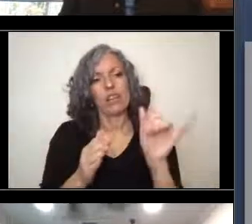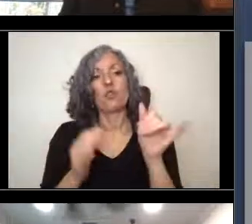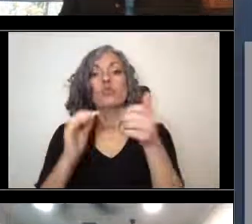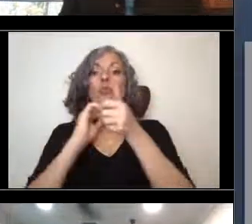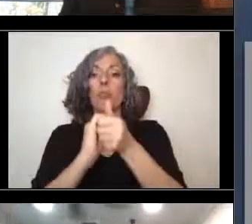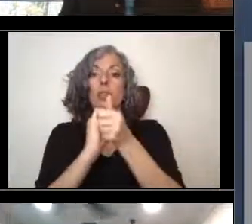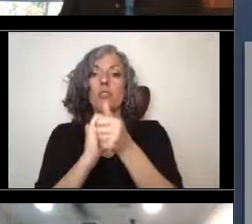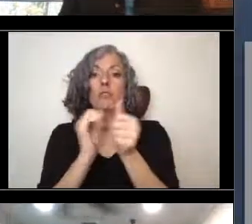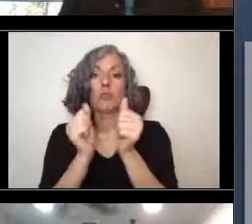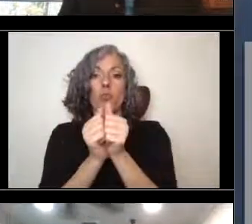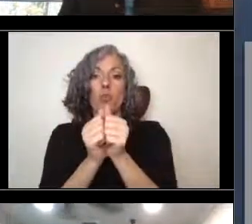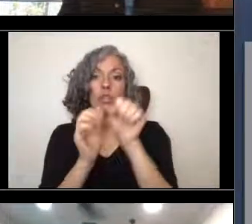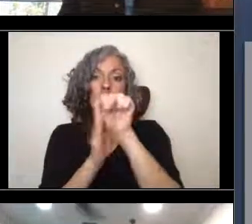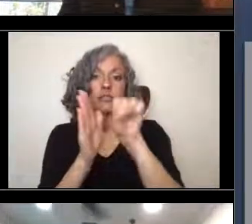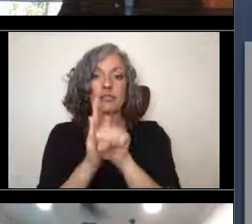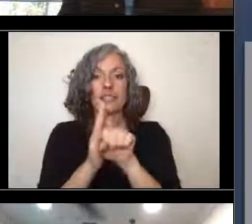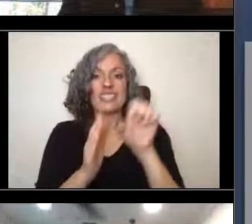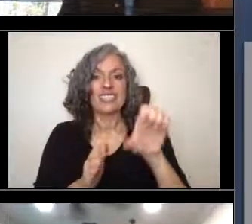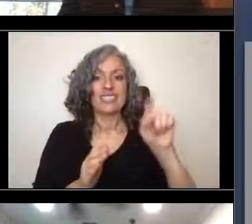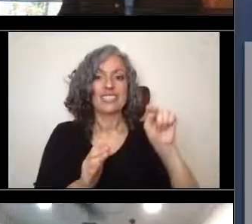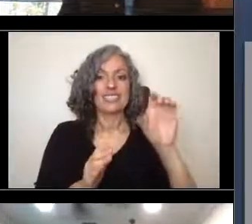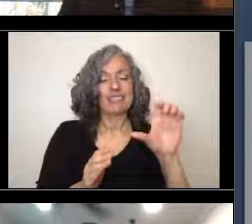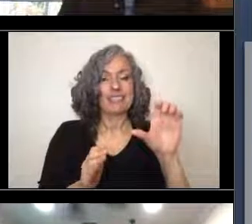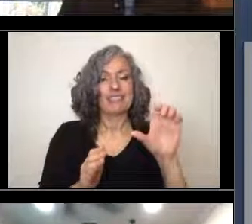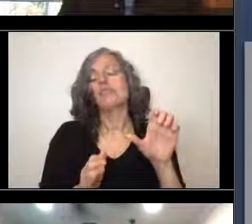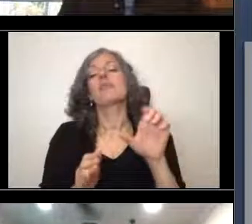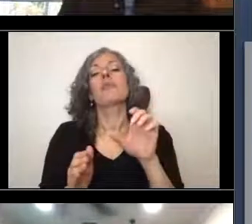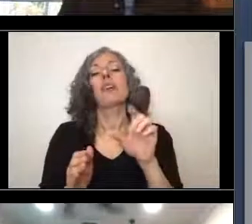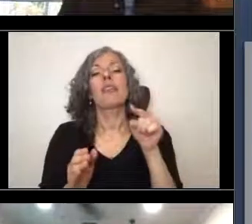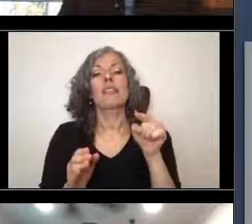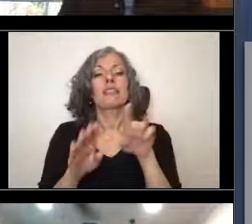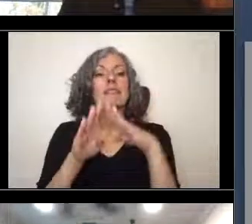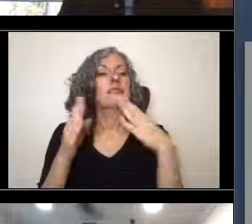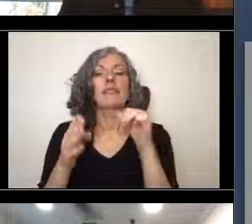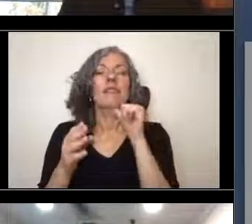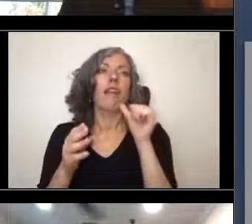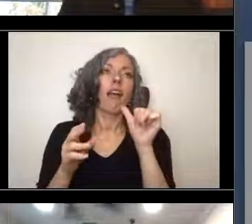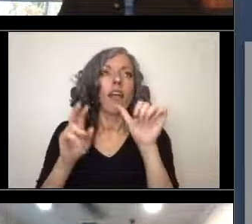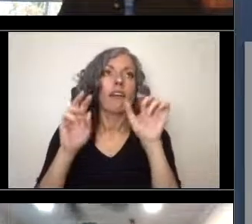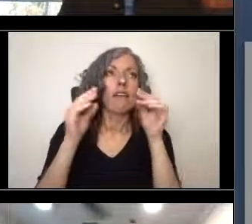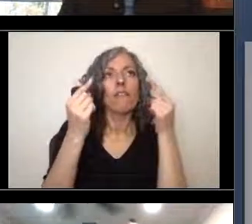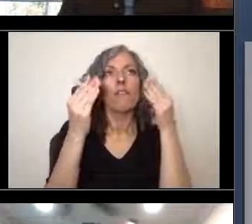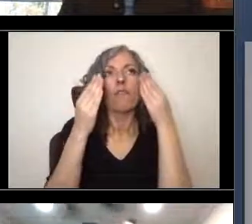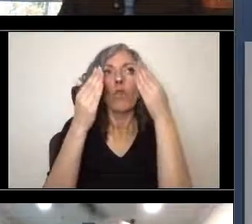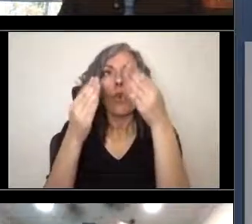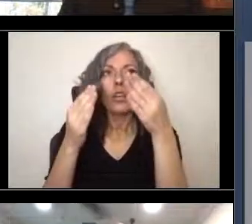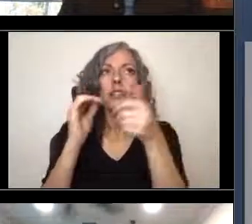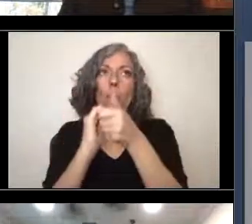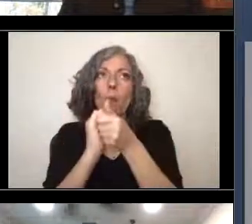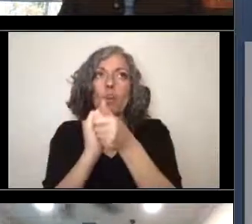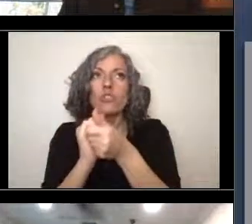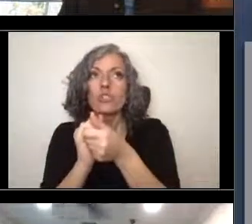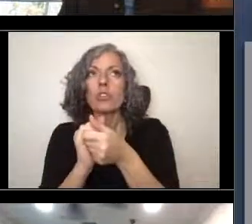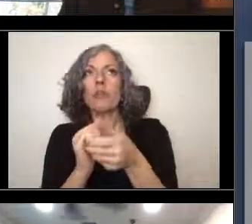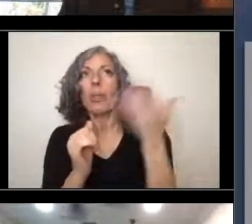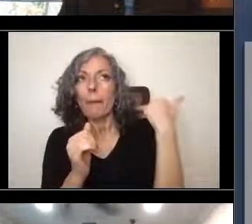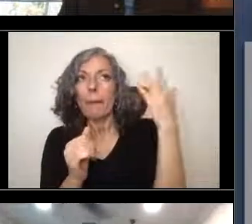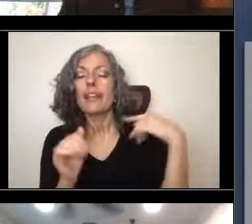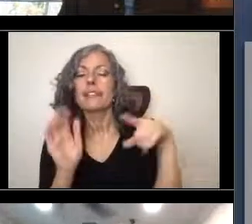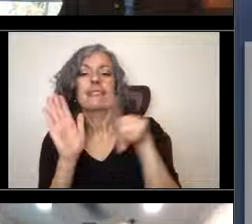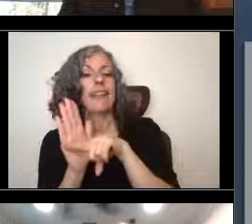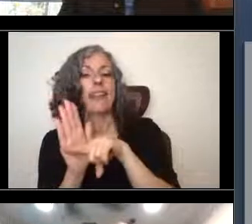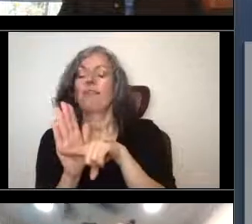the CTC, and Caltrans. This public comment is not meant to highlight that our partnerships currently or in the past are in any way negative. This